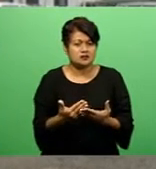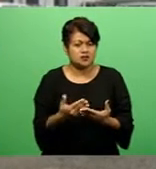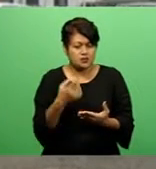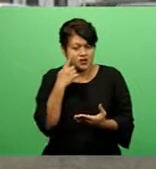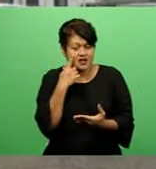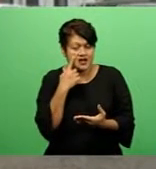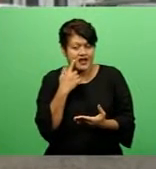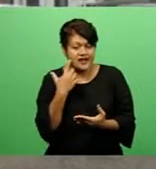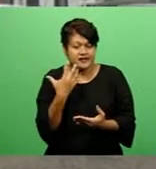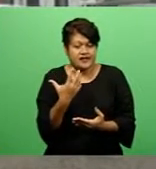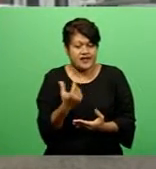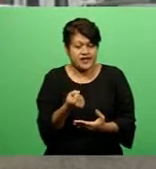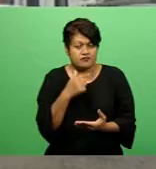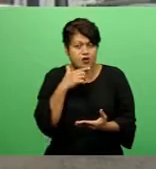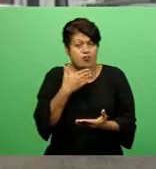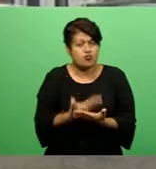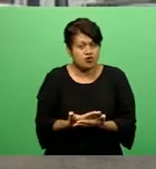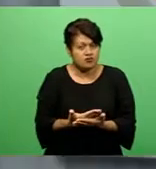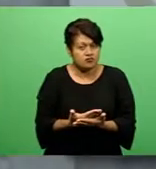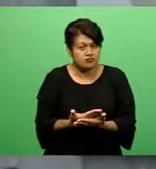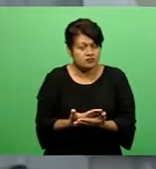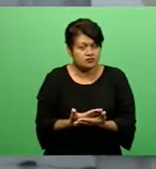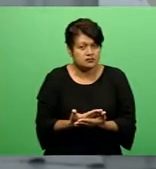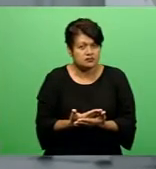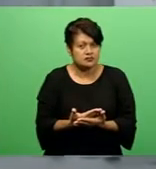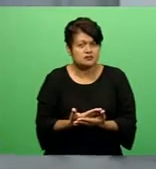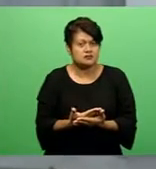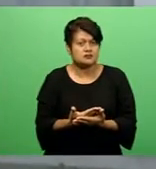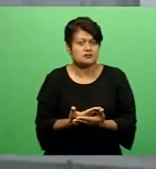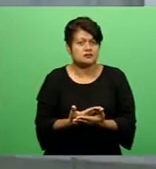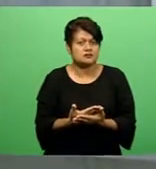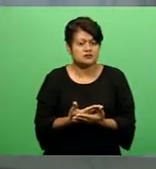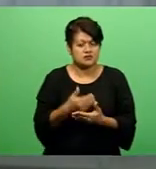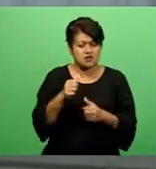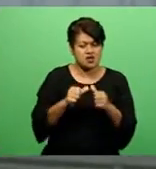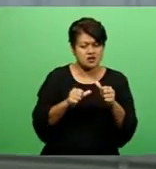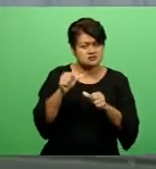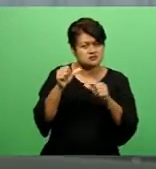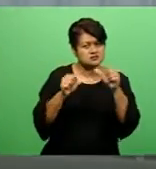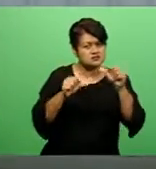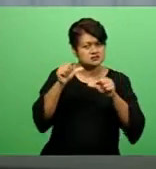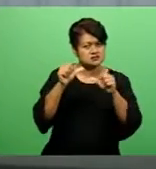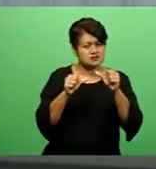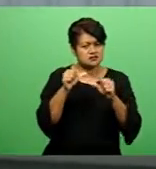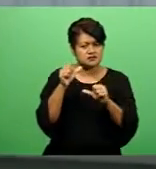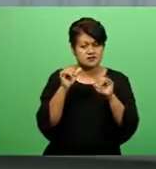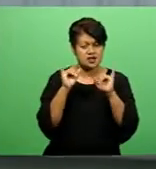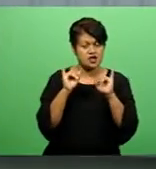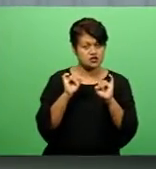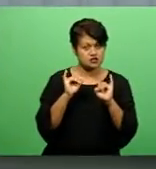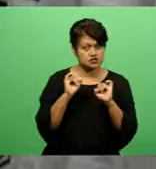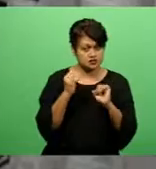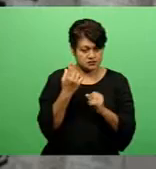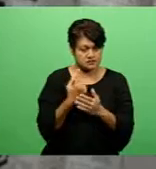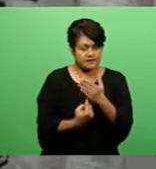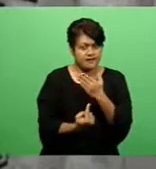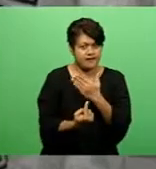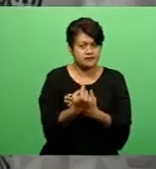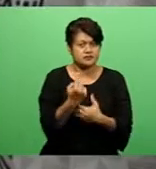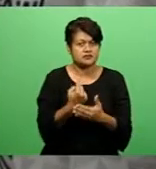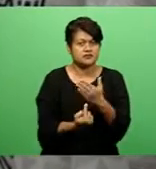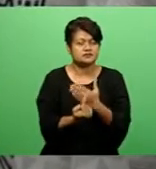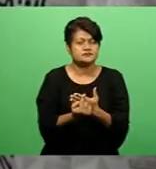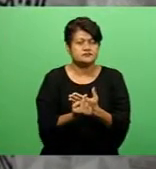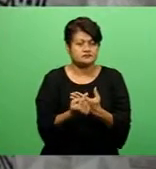evidence that is required to successfully issue a traffic infringement notice. The